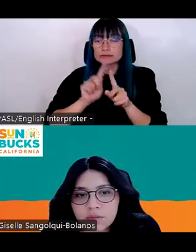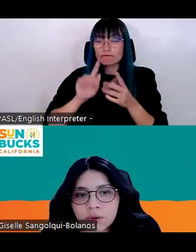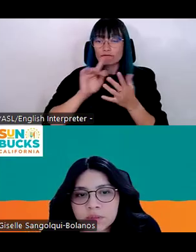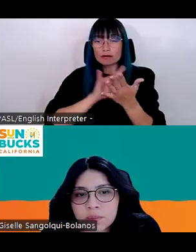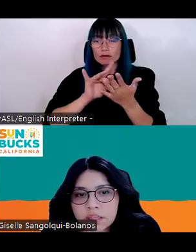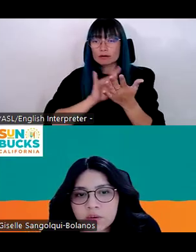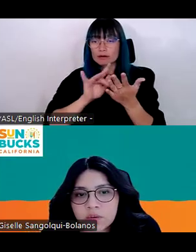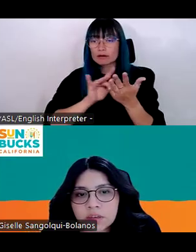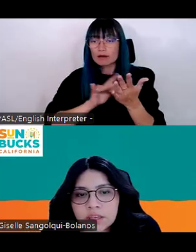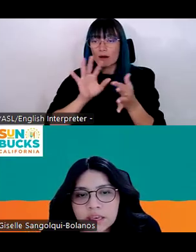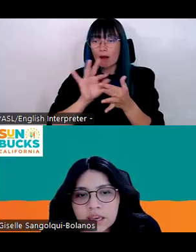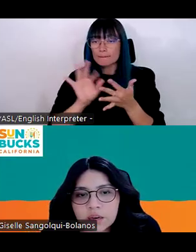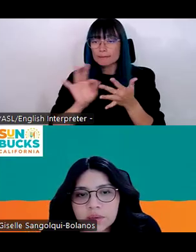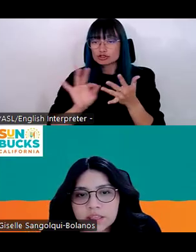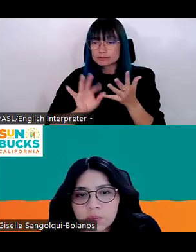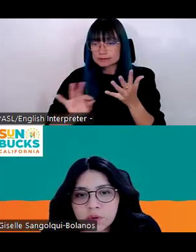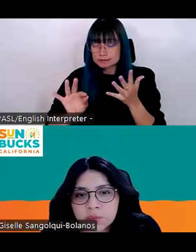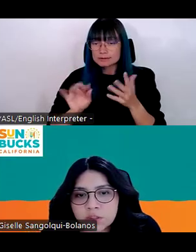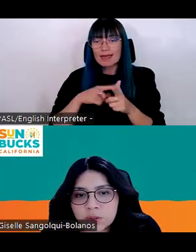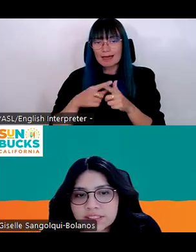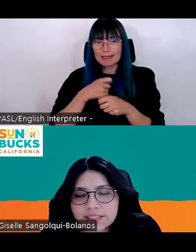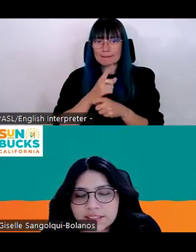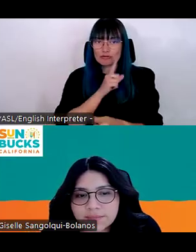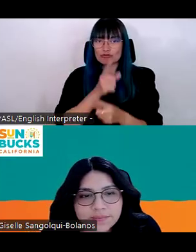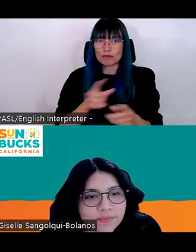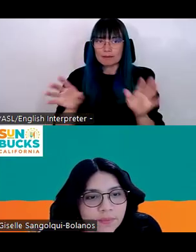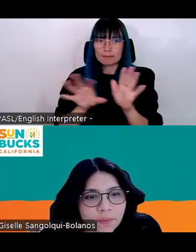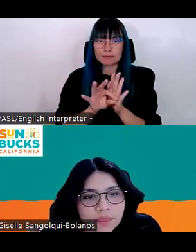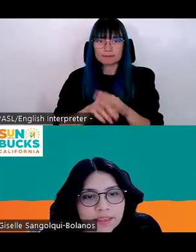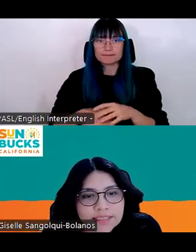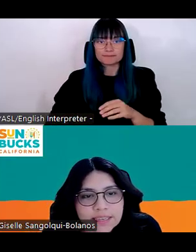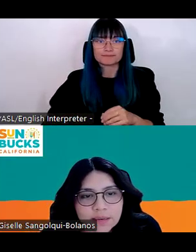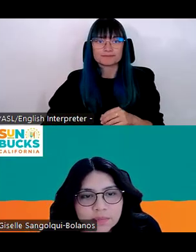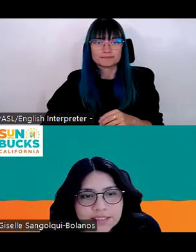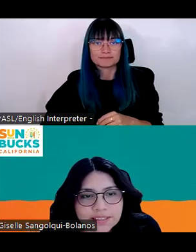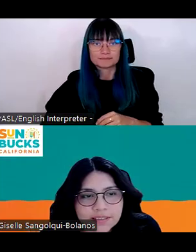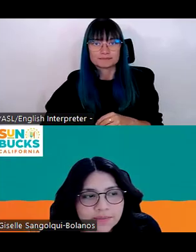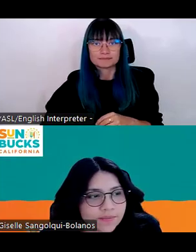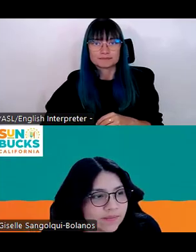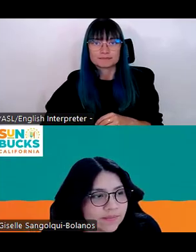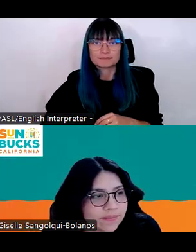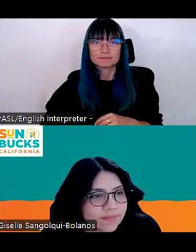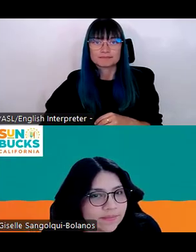options from the menu and make the appropriate choices. Next slide, please.